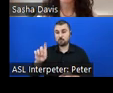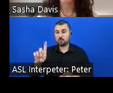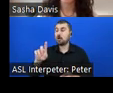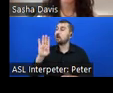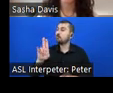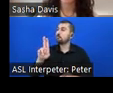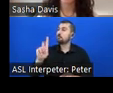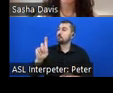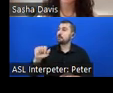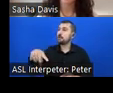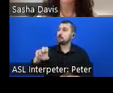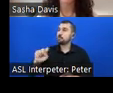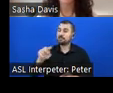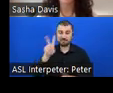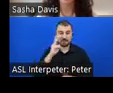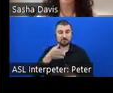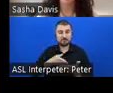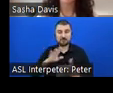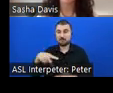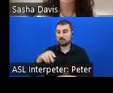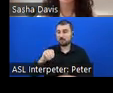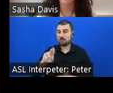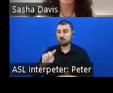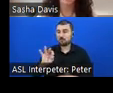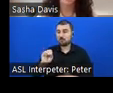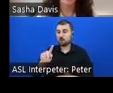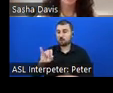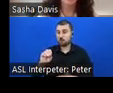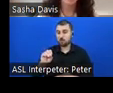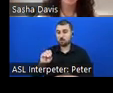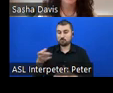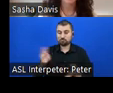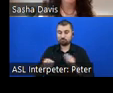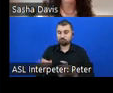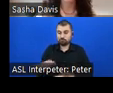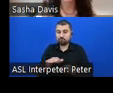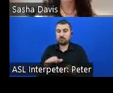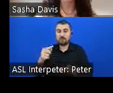are part of the portfolio that Gross carried with him on his journey to the United States.